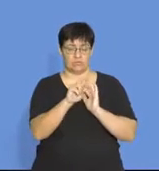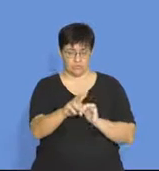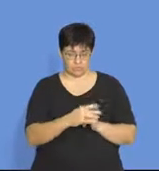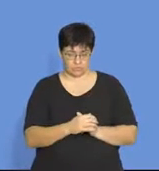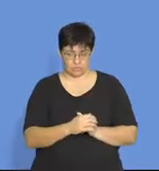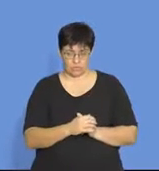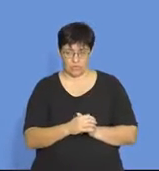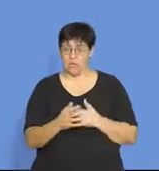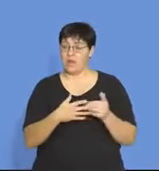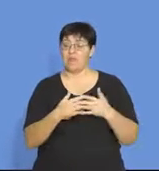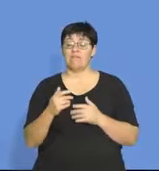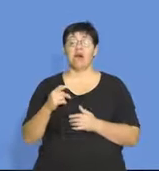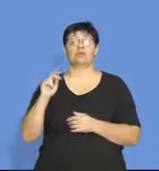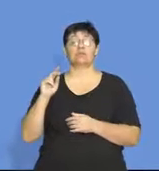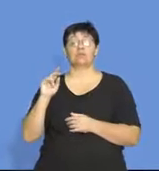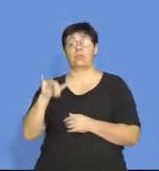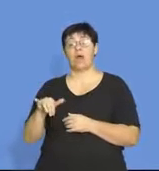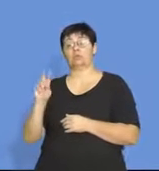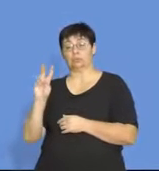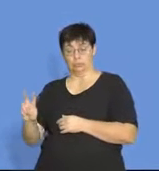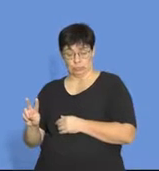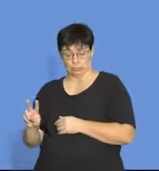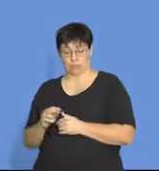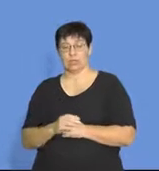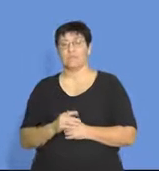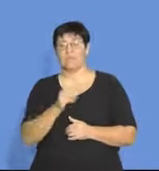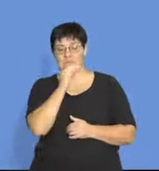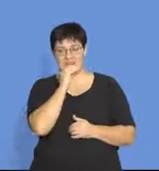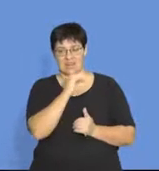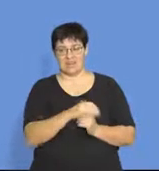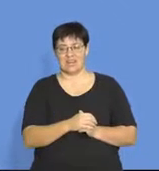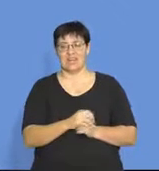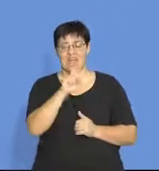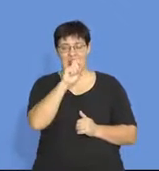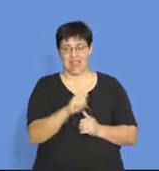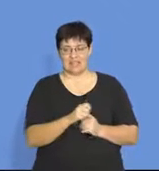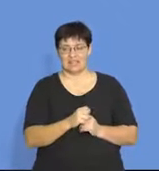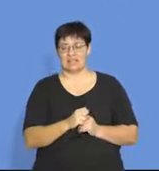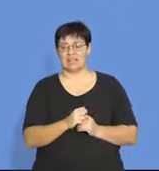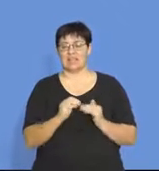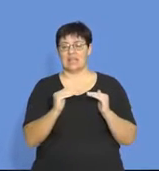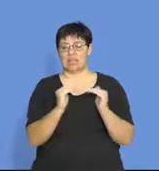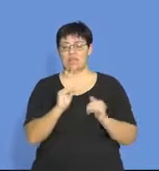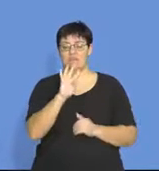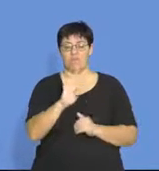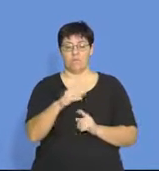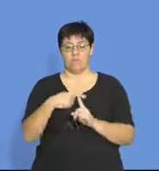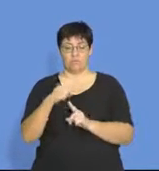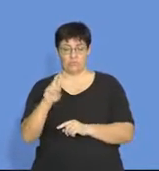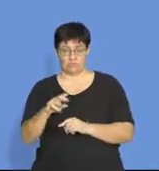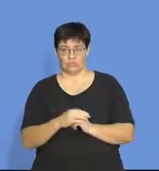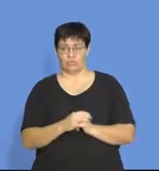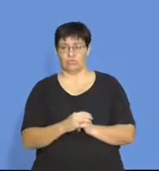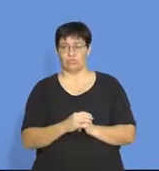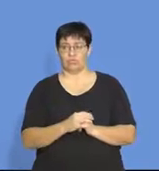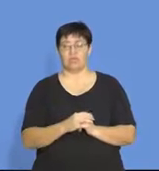2. Whenever y is equals to positive 2, it will make x to be equals to 4